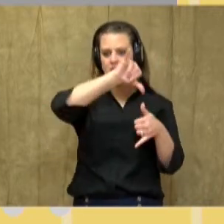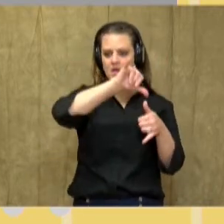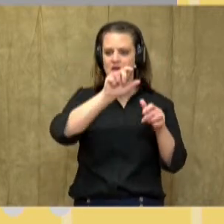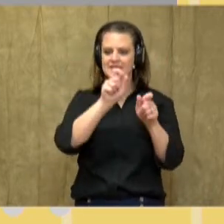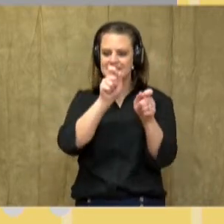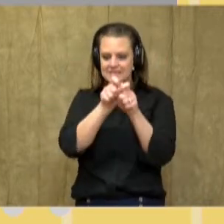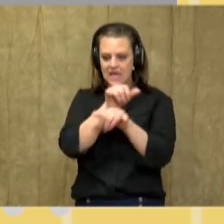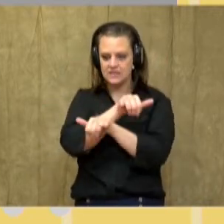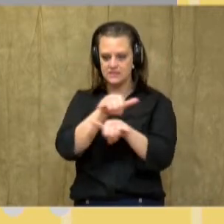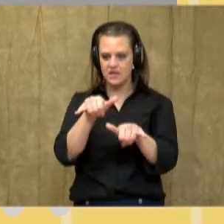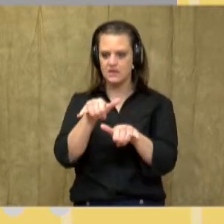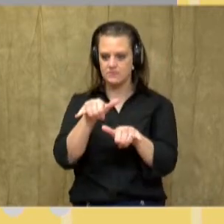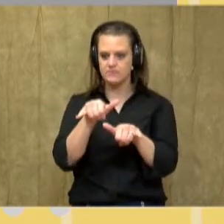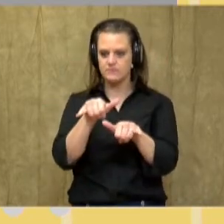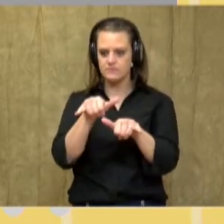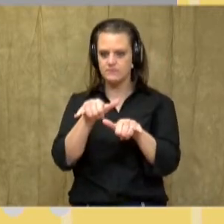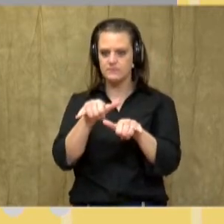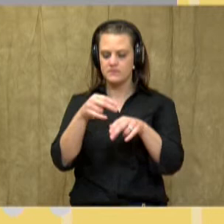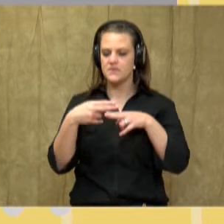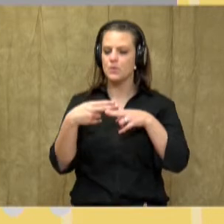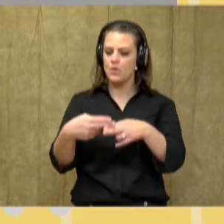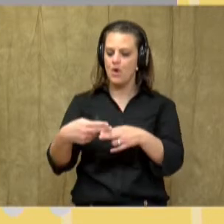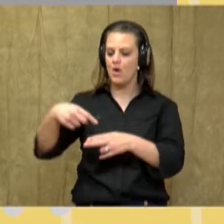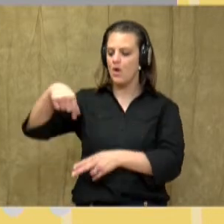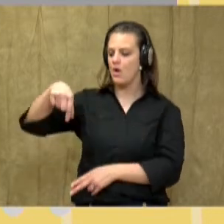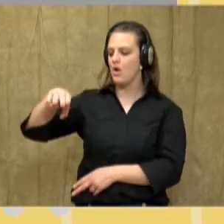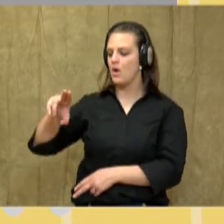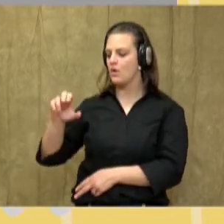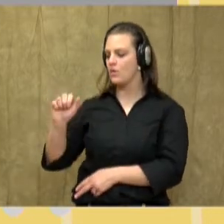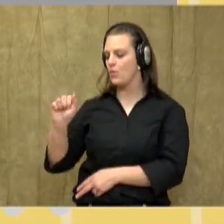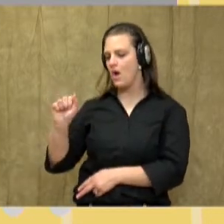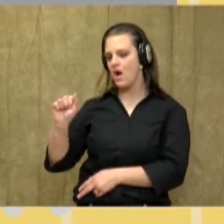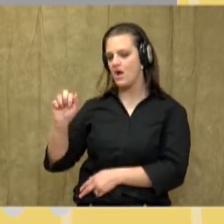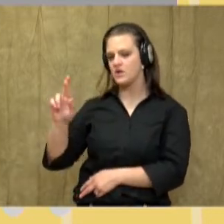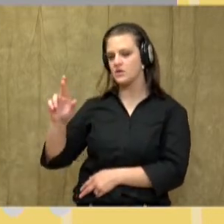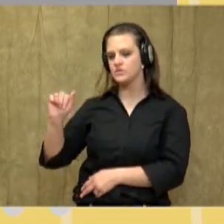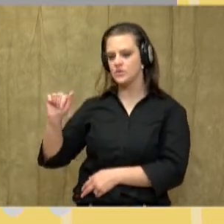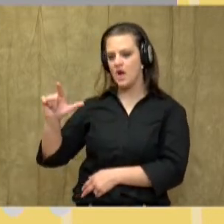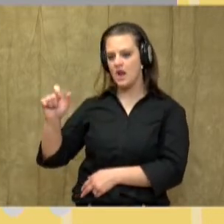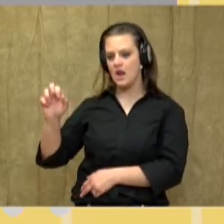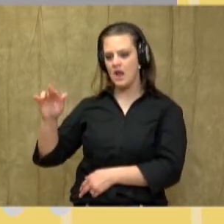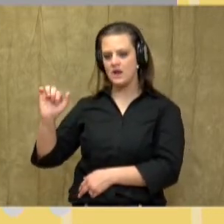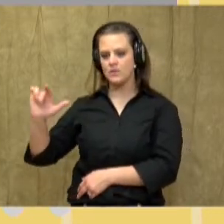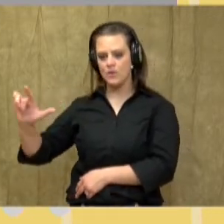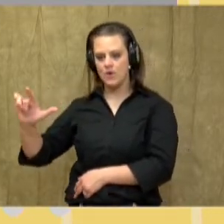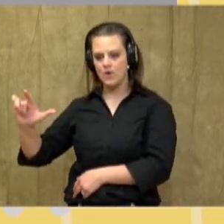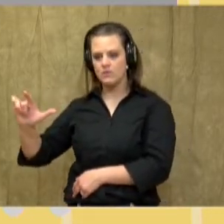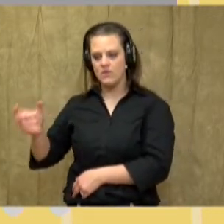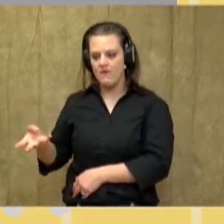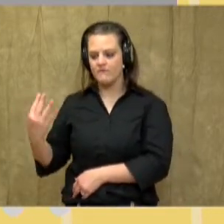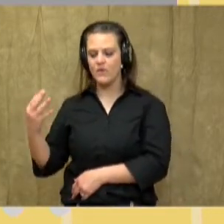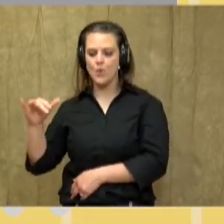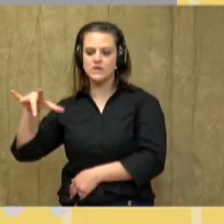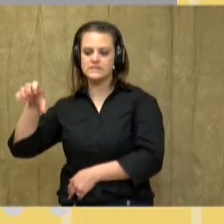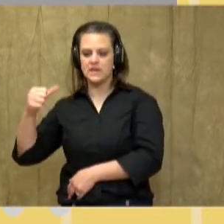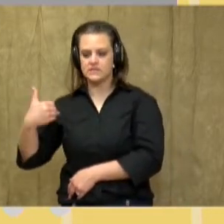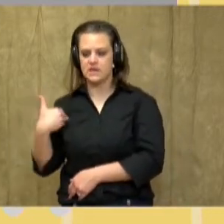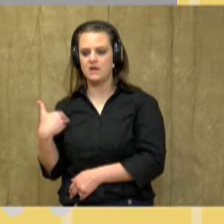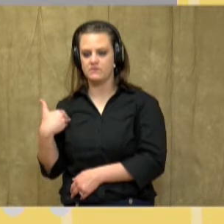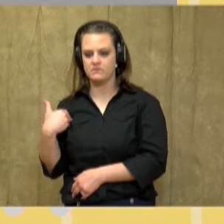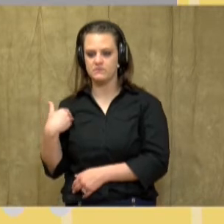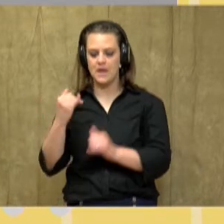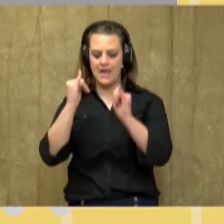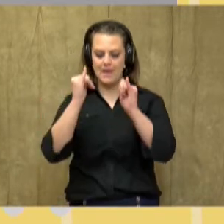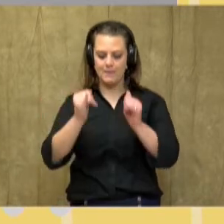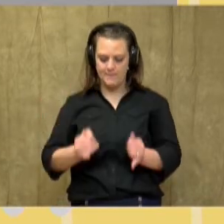so a square is also a quadrilateral because it has 4 sides. All right, do you see any